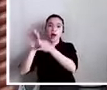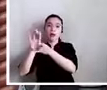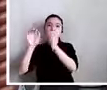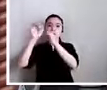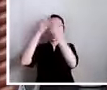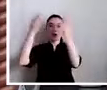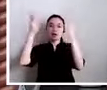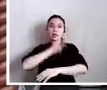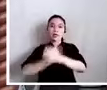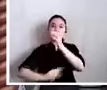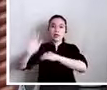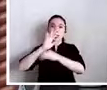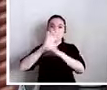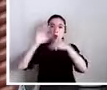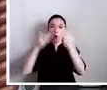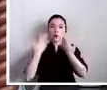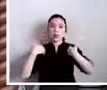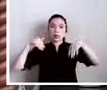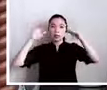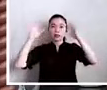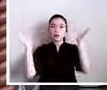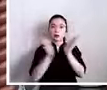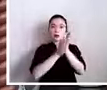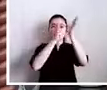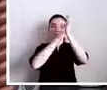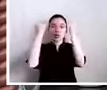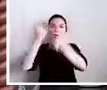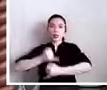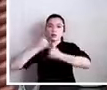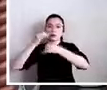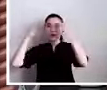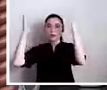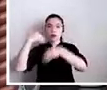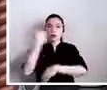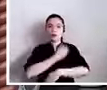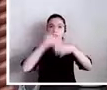angels we praise you, as in joyful celebration we acclaim.